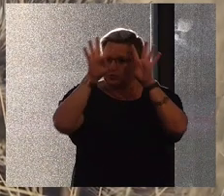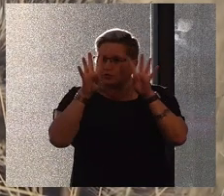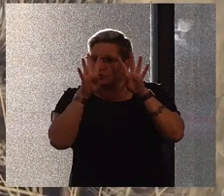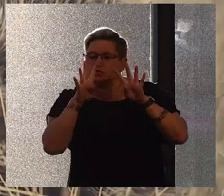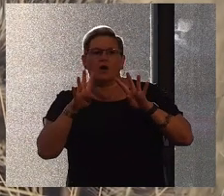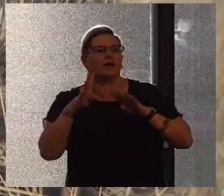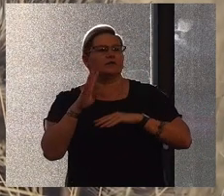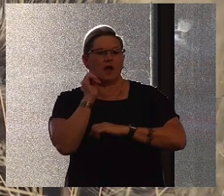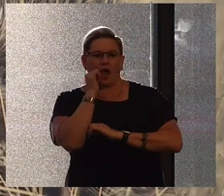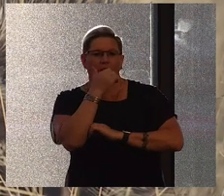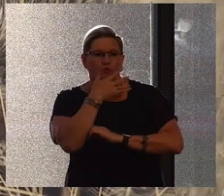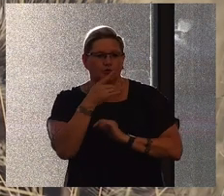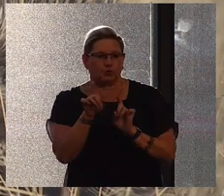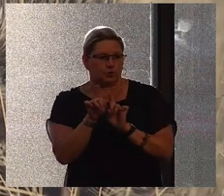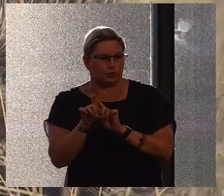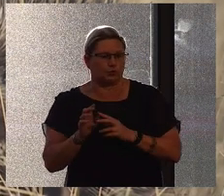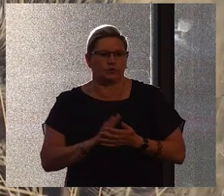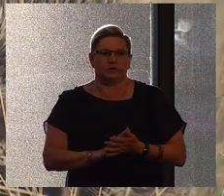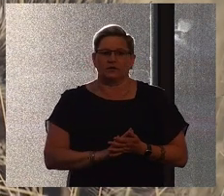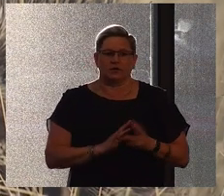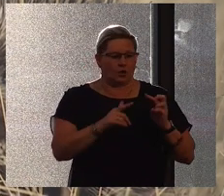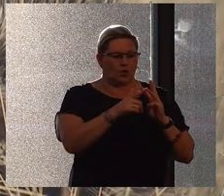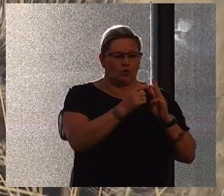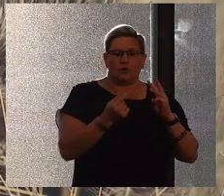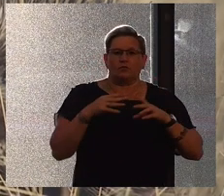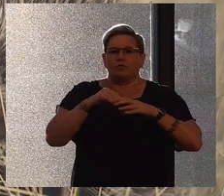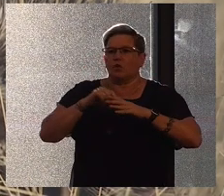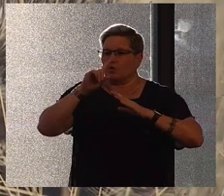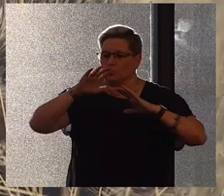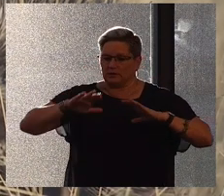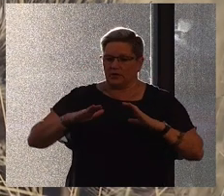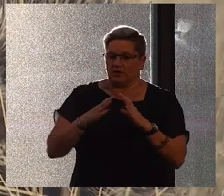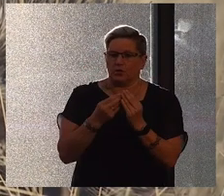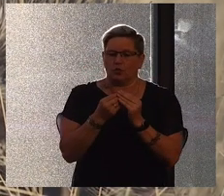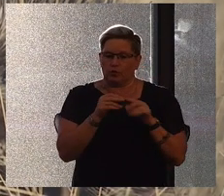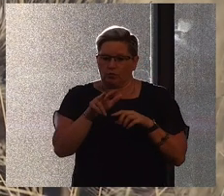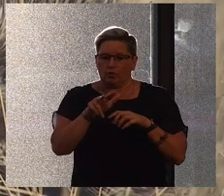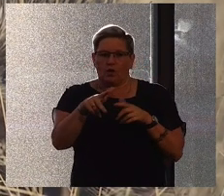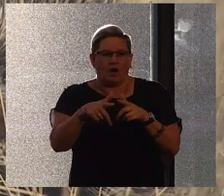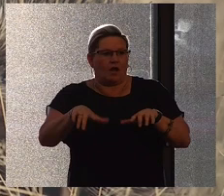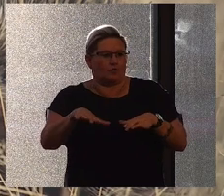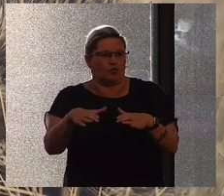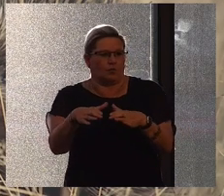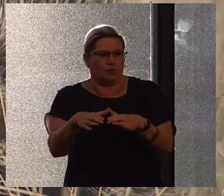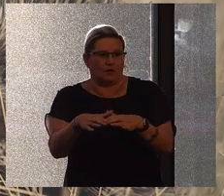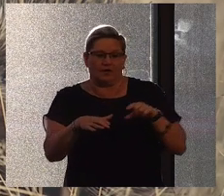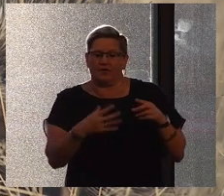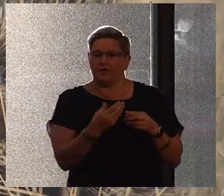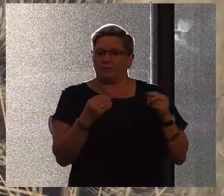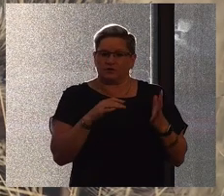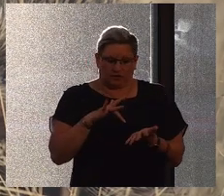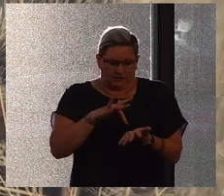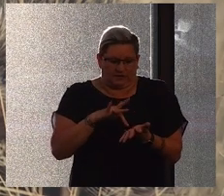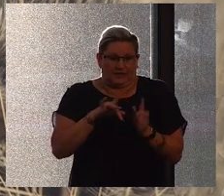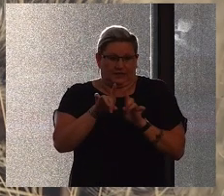today. Wurundjeri is a part of the Kulin Nation and of the Wurrung language group. Wurundjeri country extends from the inner